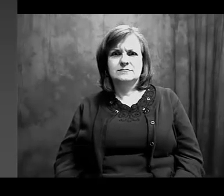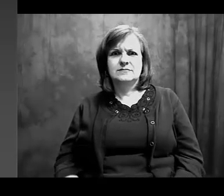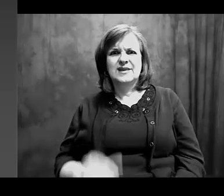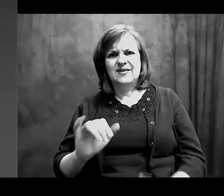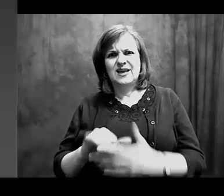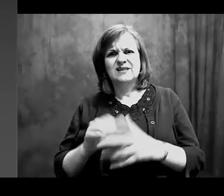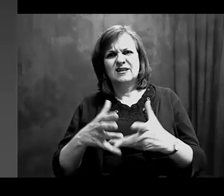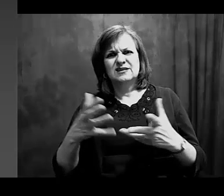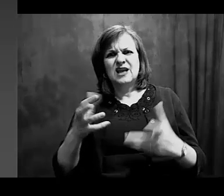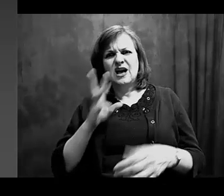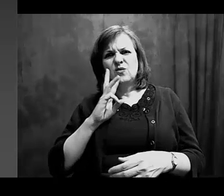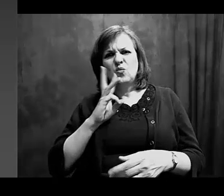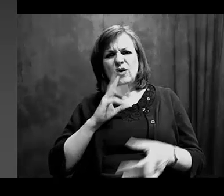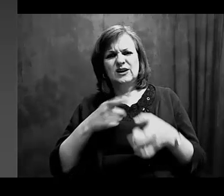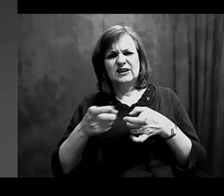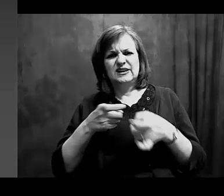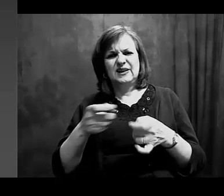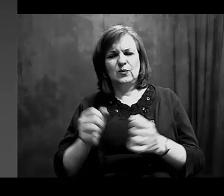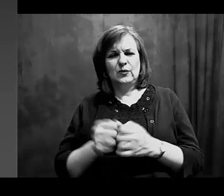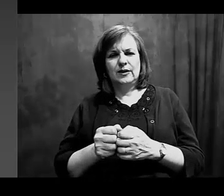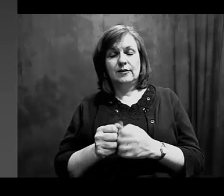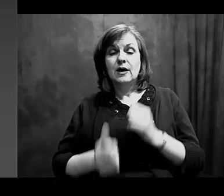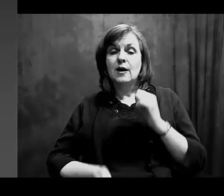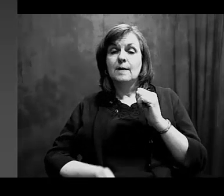digestive tract produce about